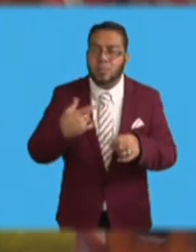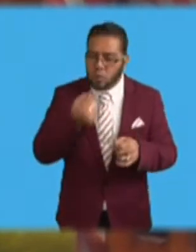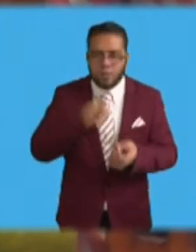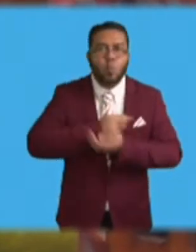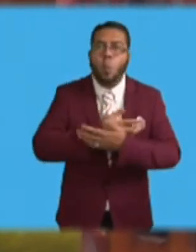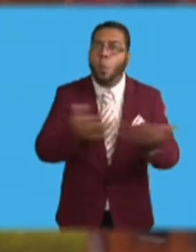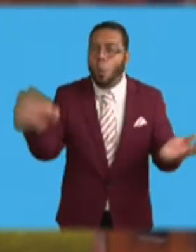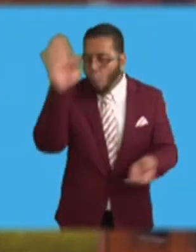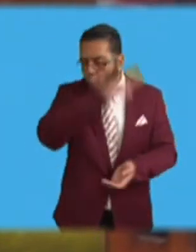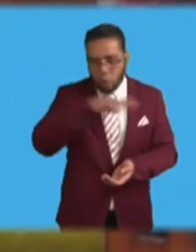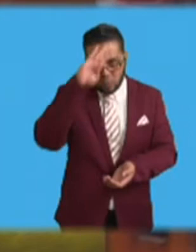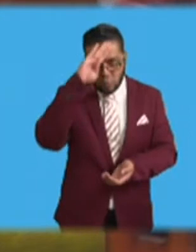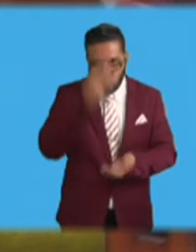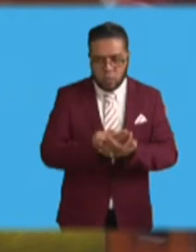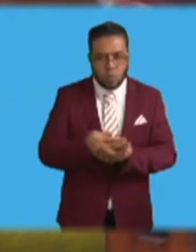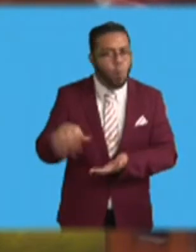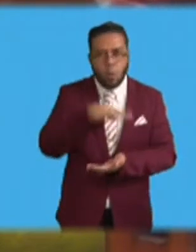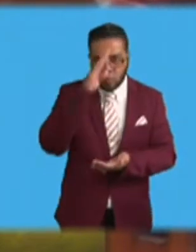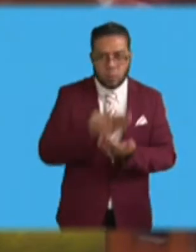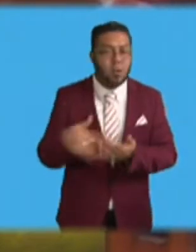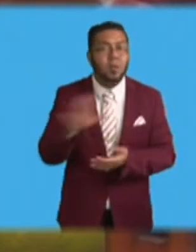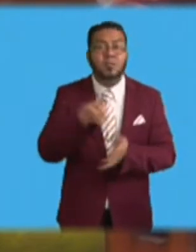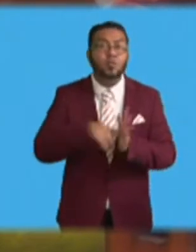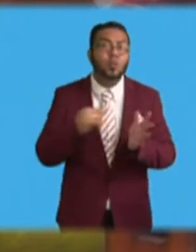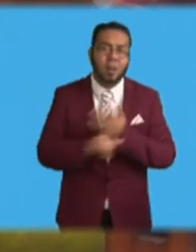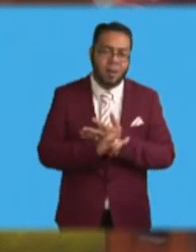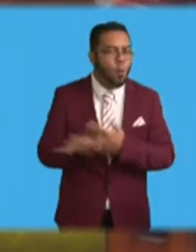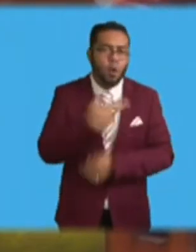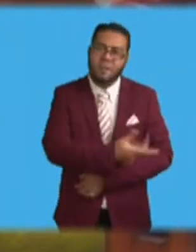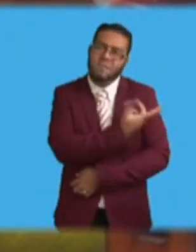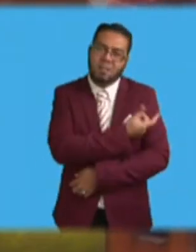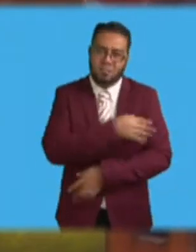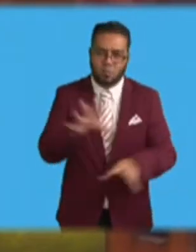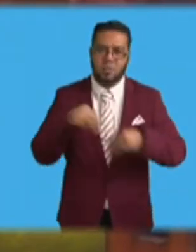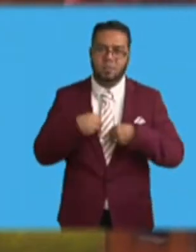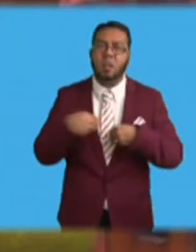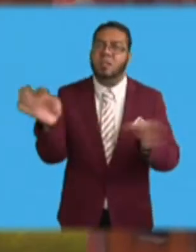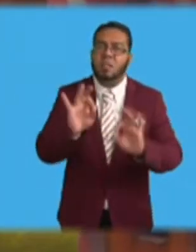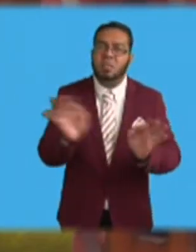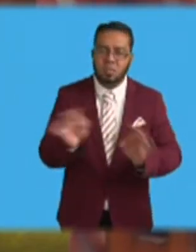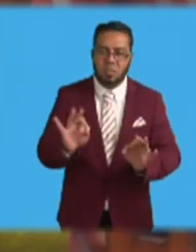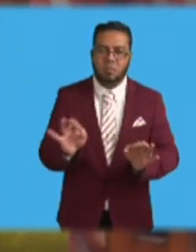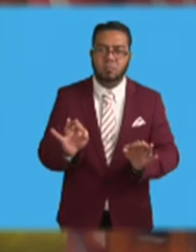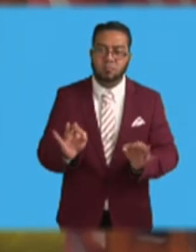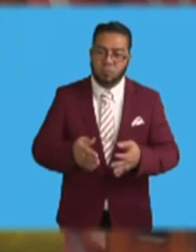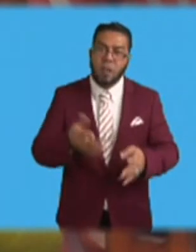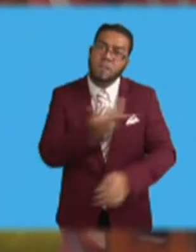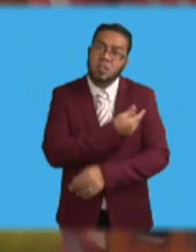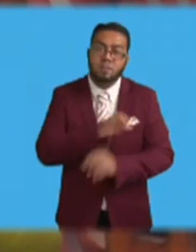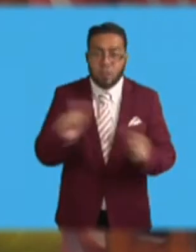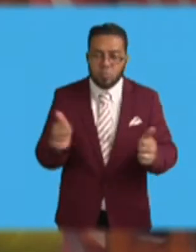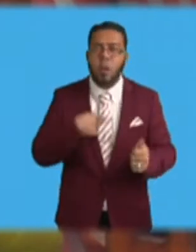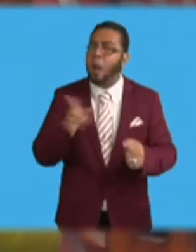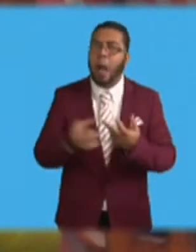students, and in July, all students at St. John's College were vaccinated. There were no cases from the school after vaccination, Madam